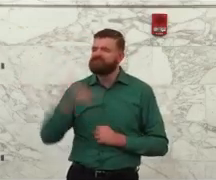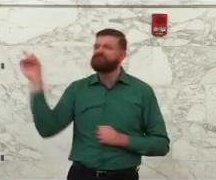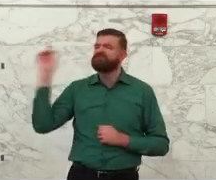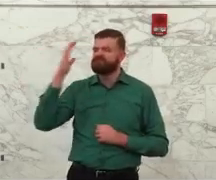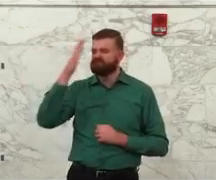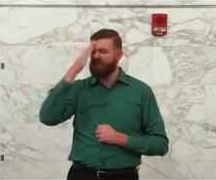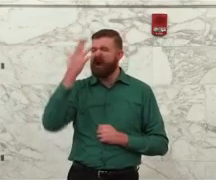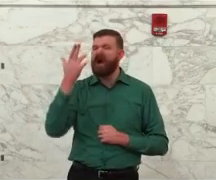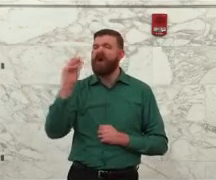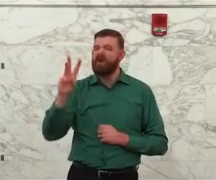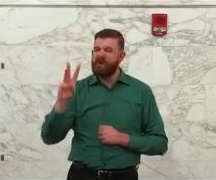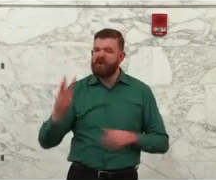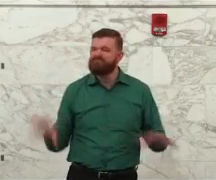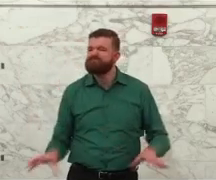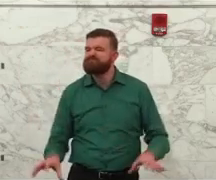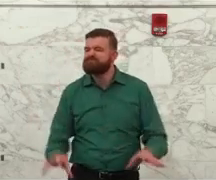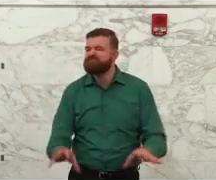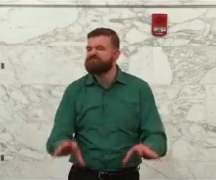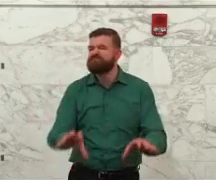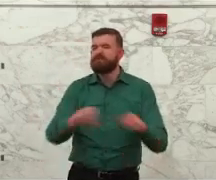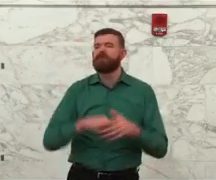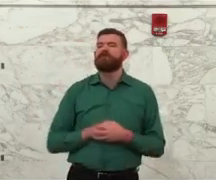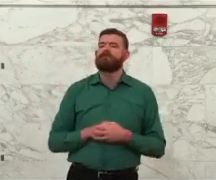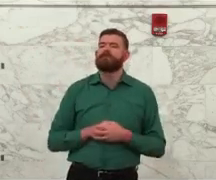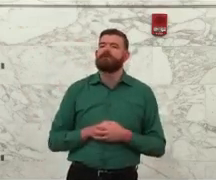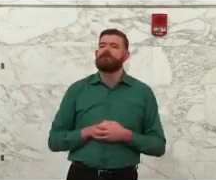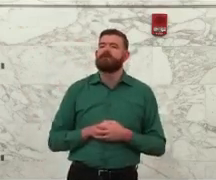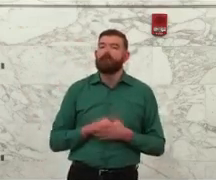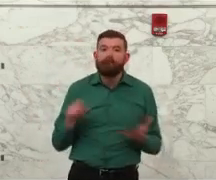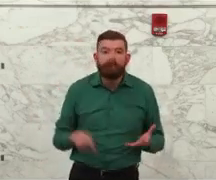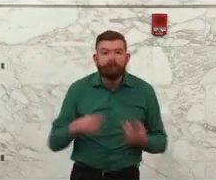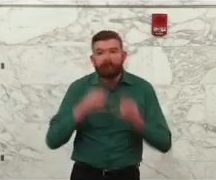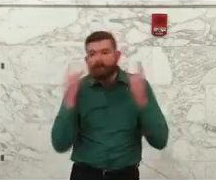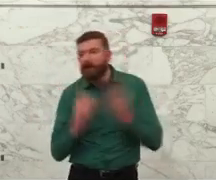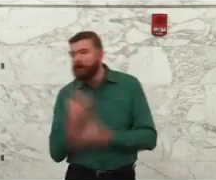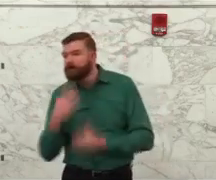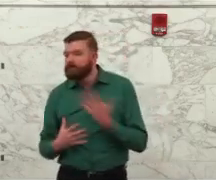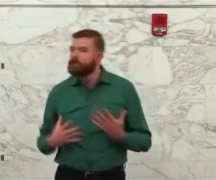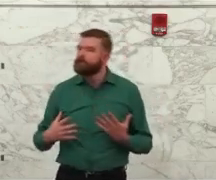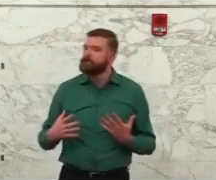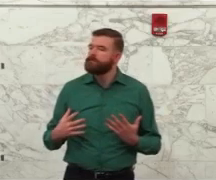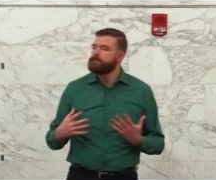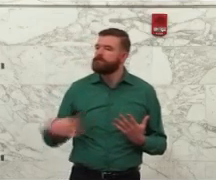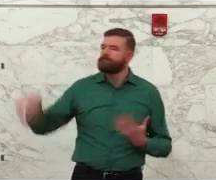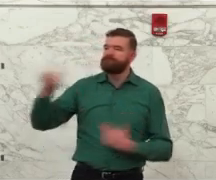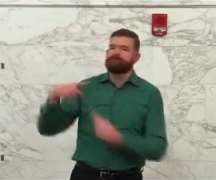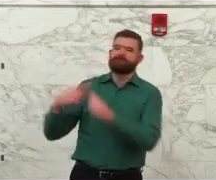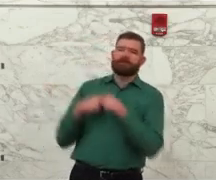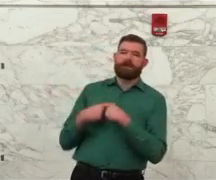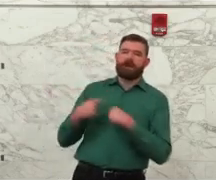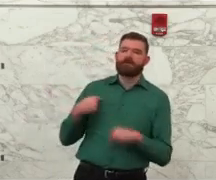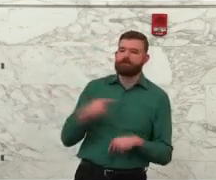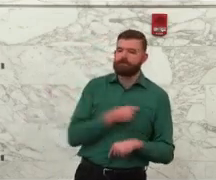PPE and the tools, the resources, the supplies, the ventilators that they need. They will figure out how to take care of people.